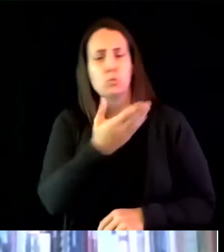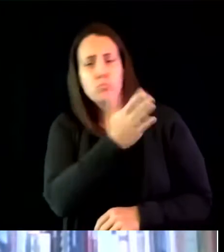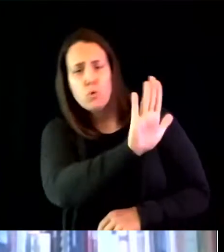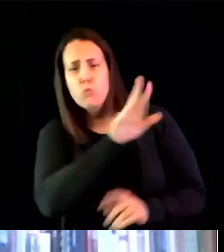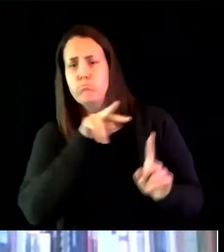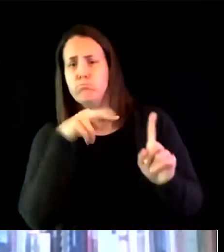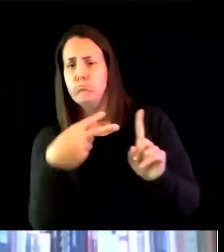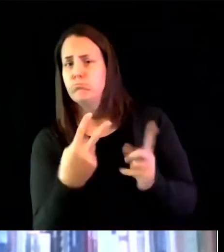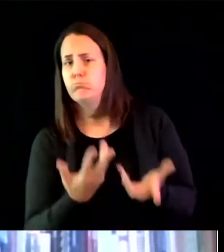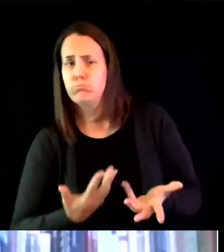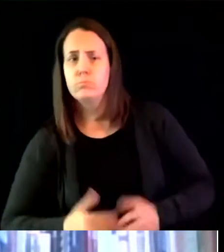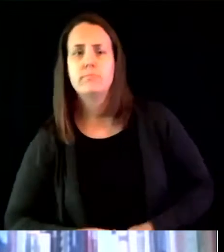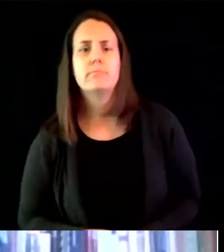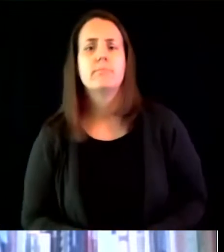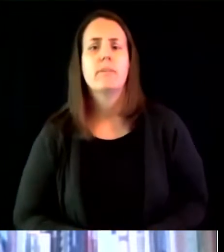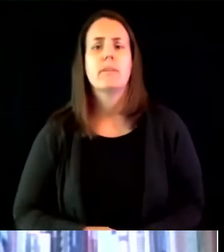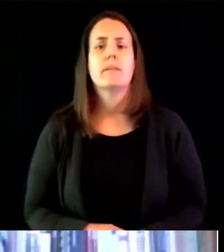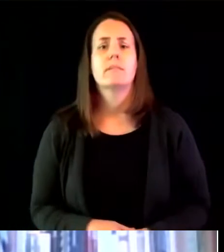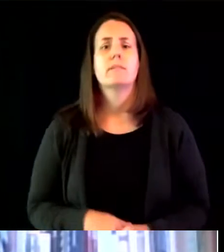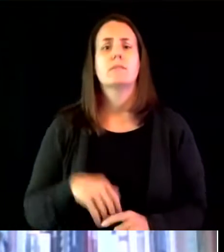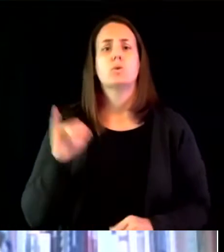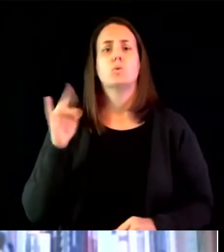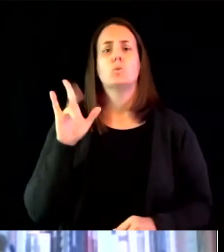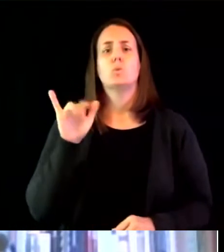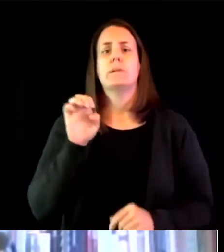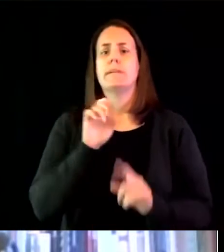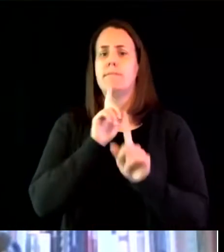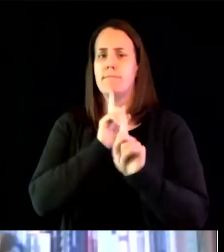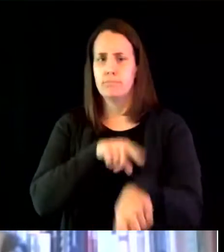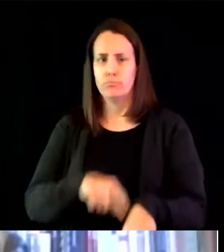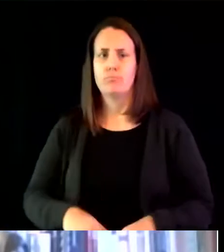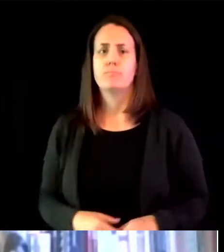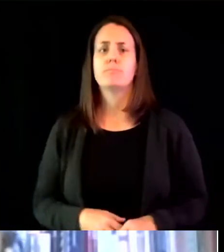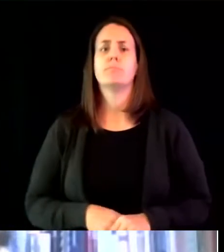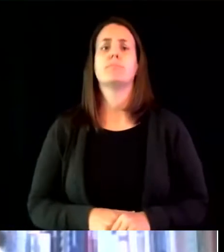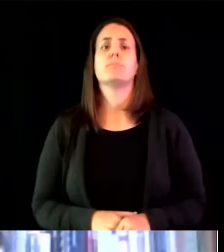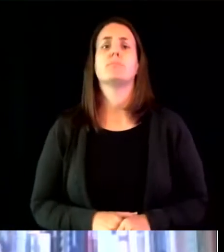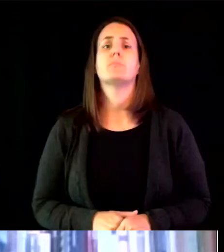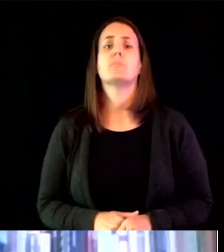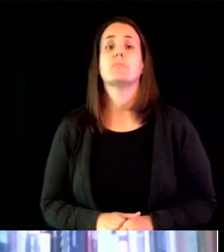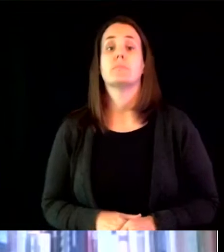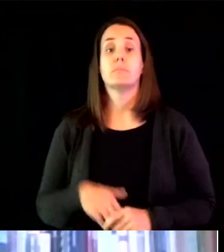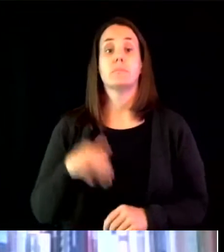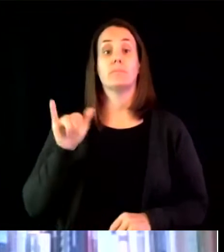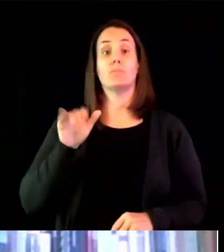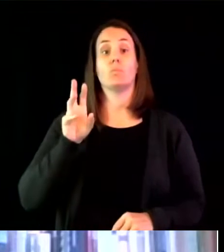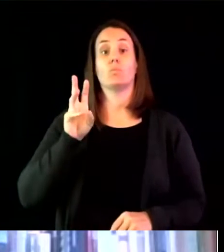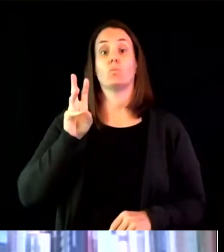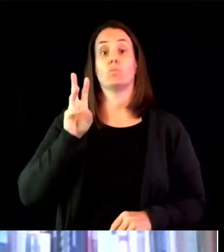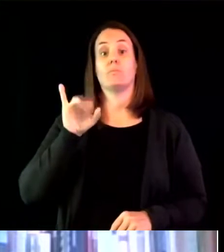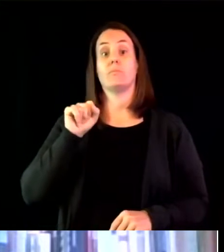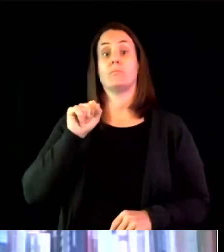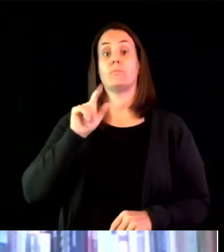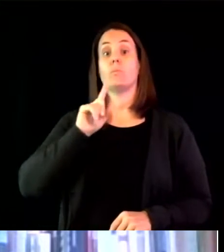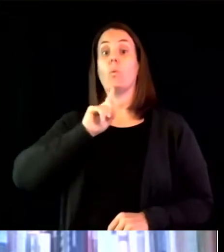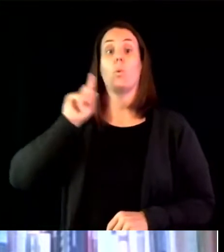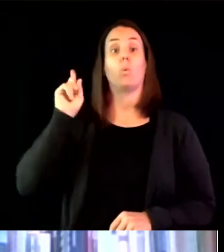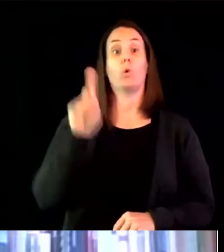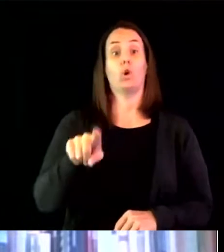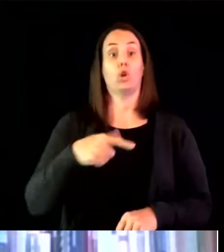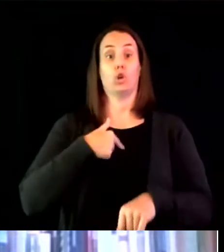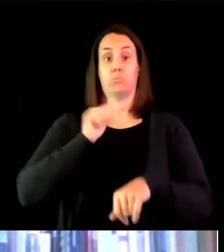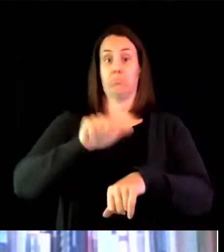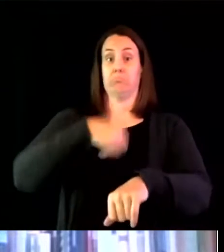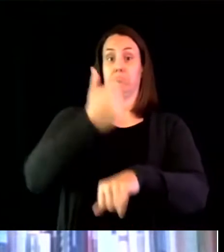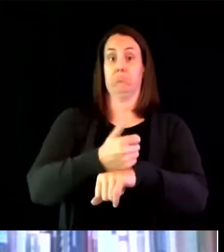the Supreme Court, and our attorneys are looking at that. My message on this is